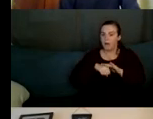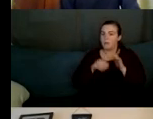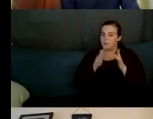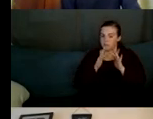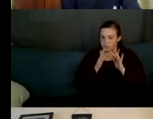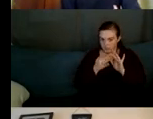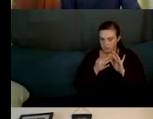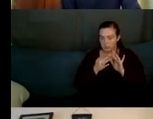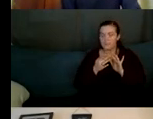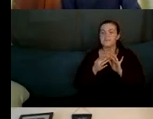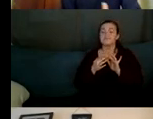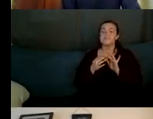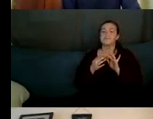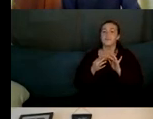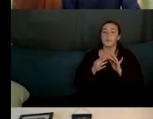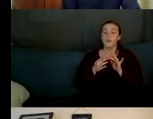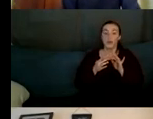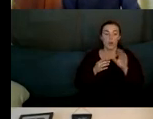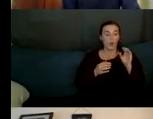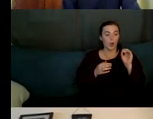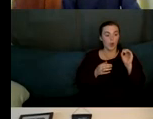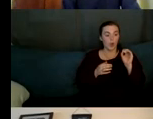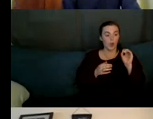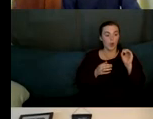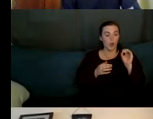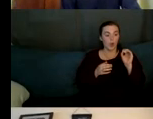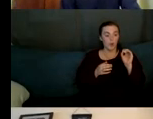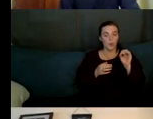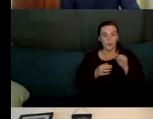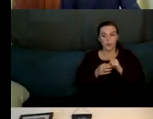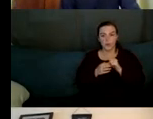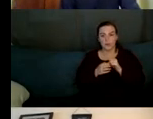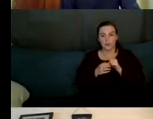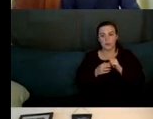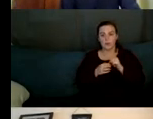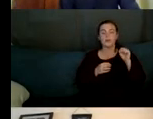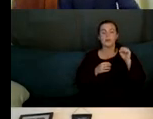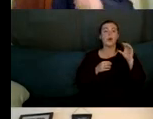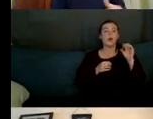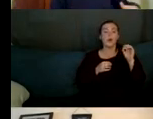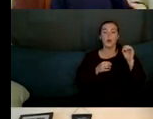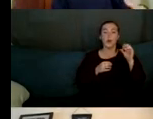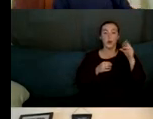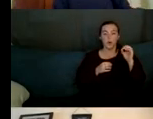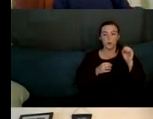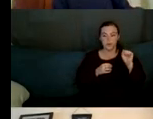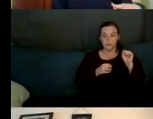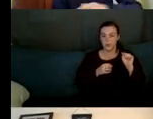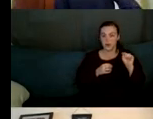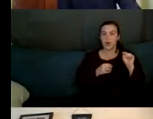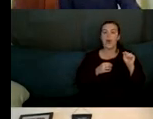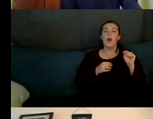co-stewarded between the West and Lockhawk. So folks who are on completely different time zone